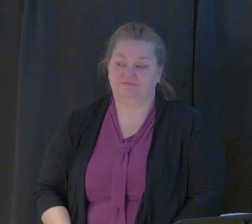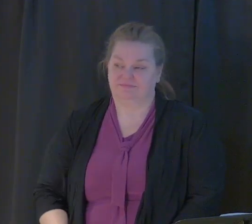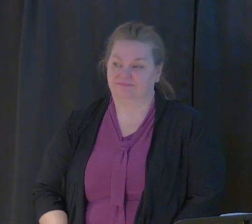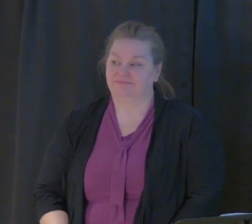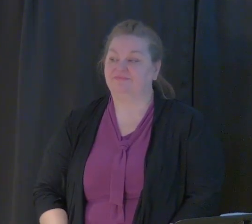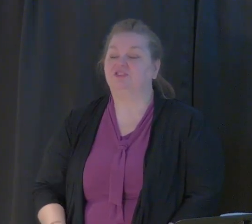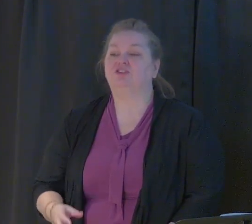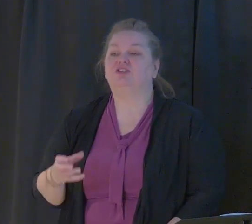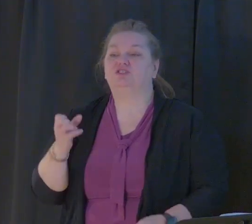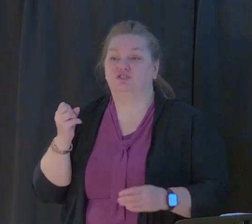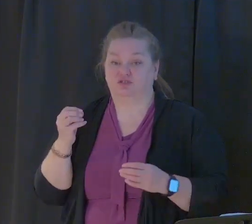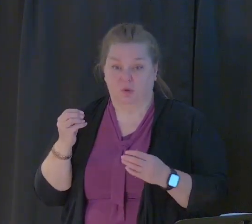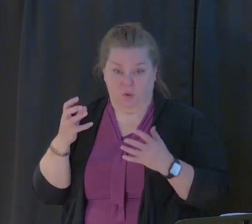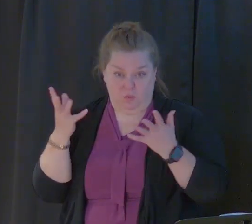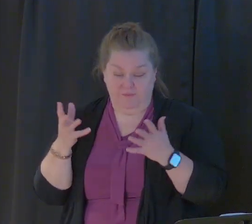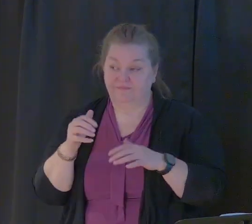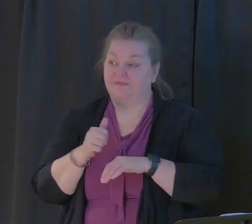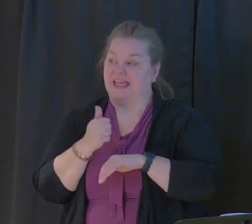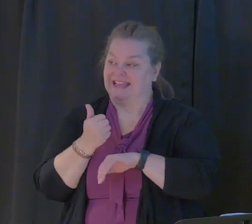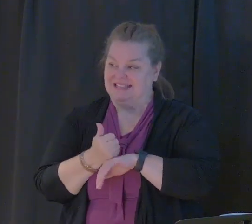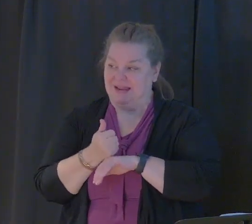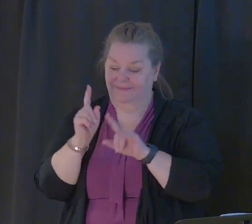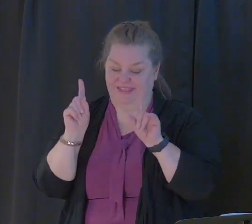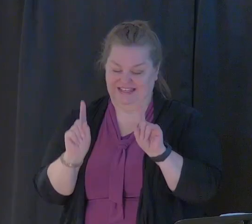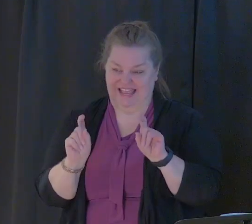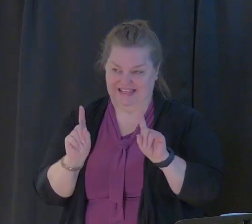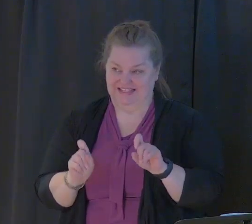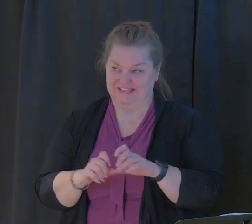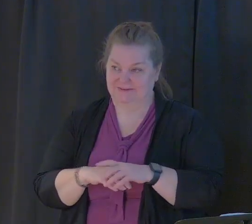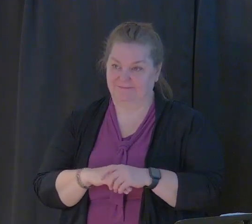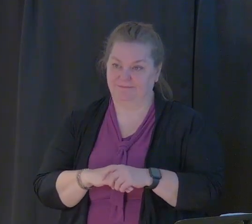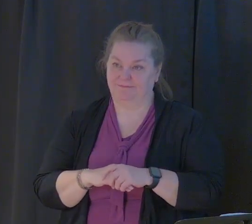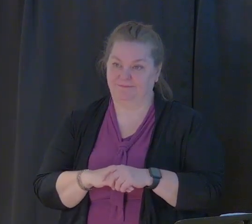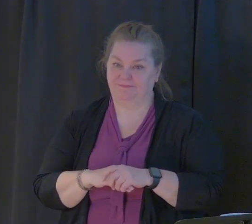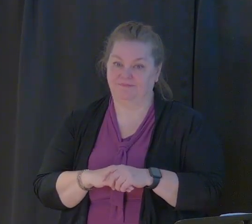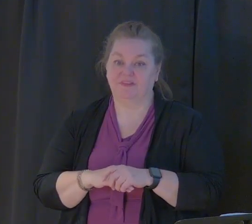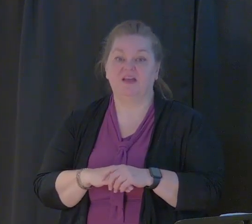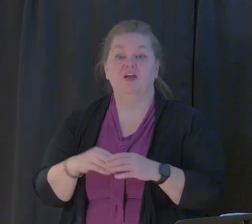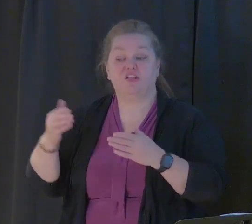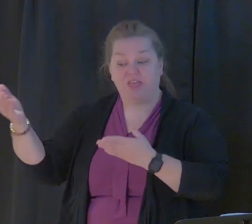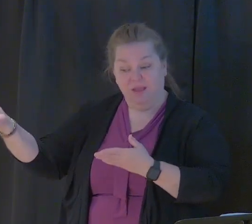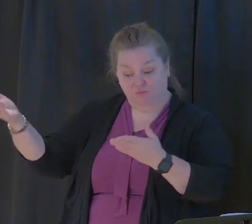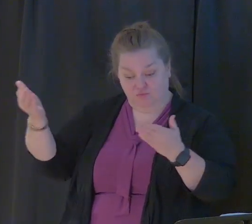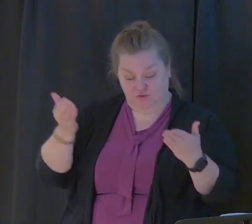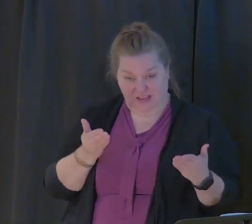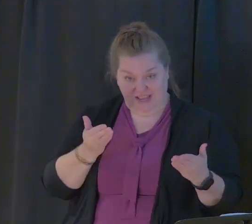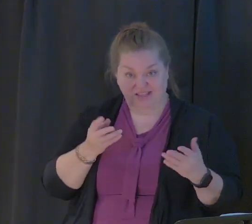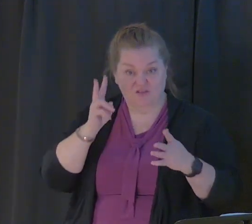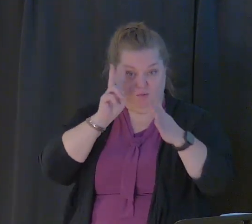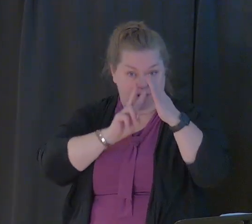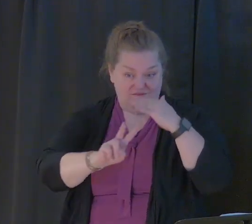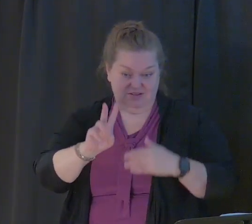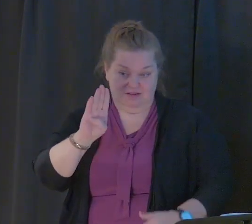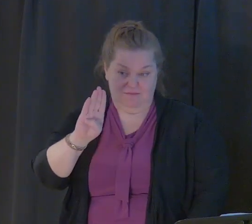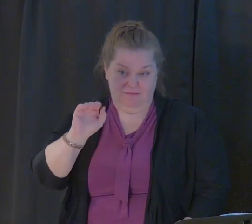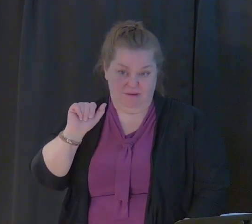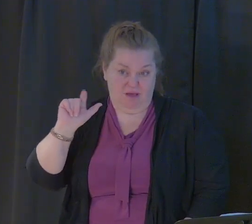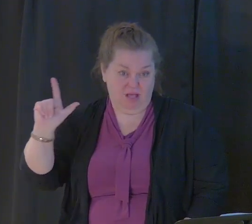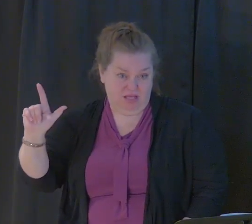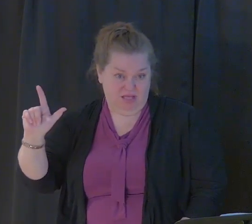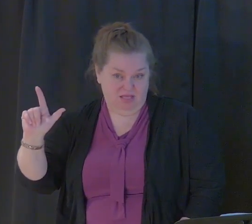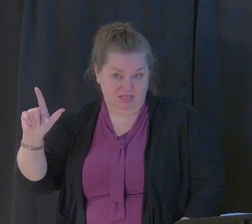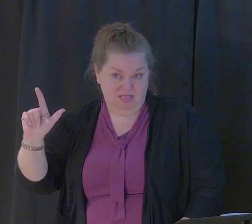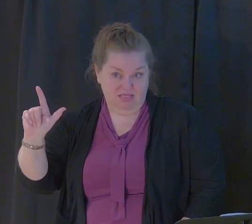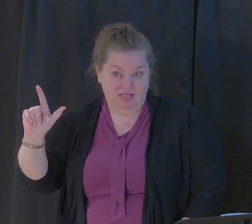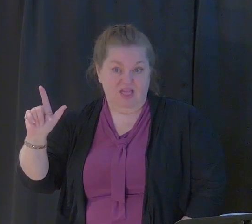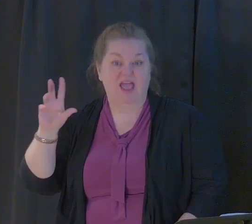And so they set up a test. They bring the prophets of Baal, they make 2 altars. Prophets of Baal go